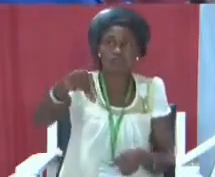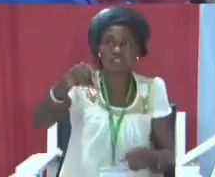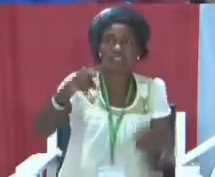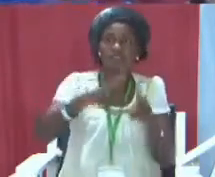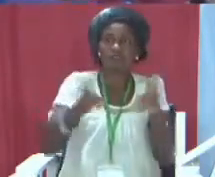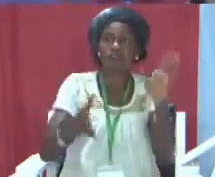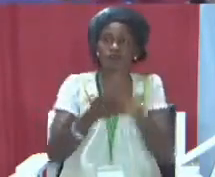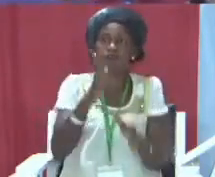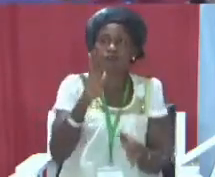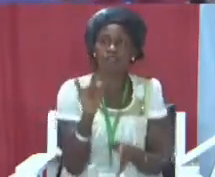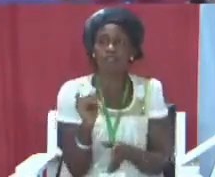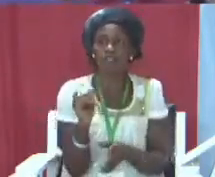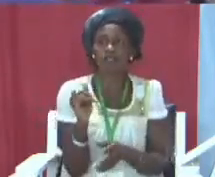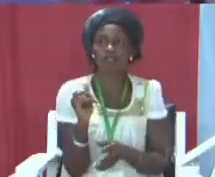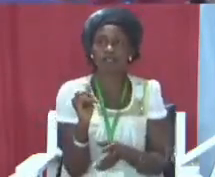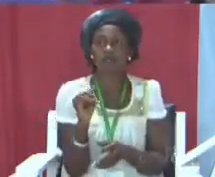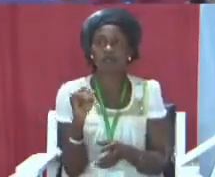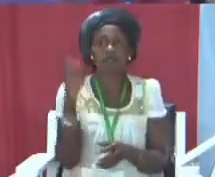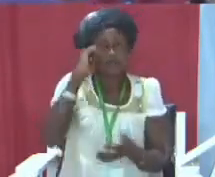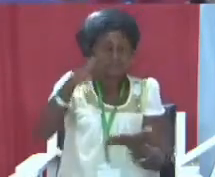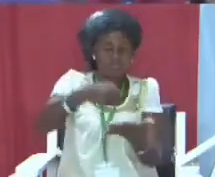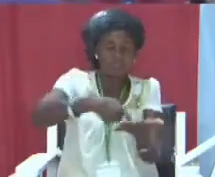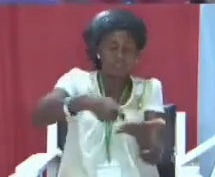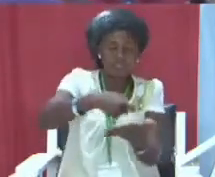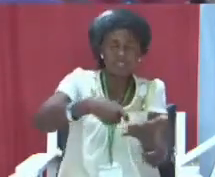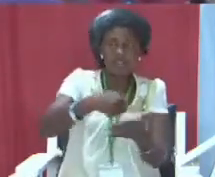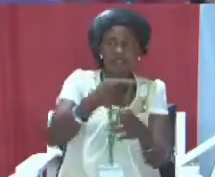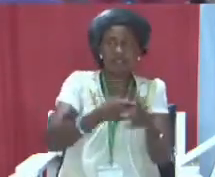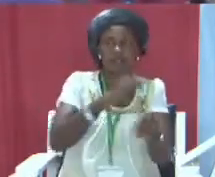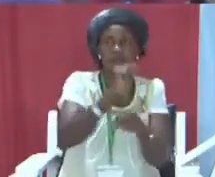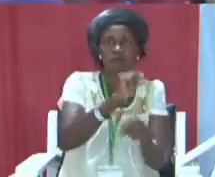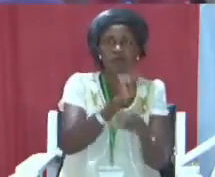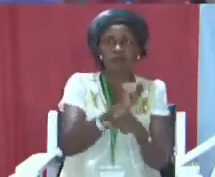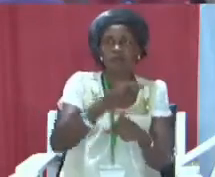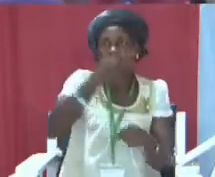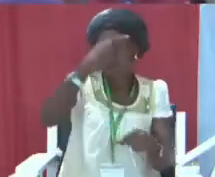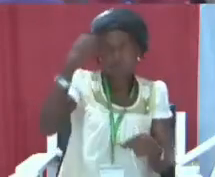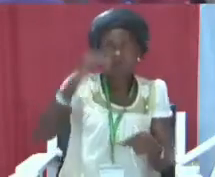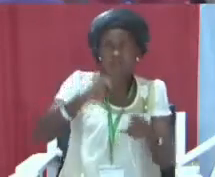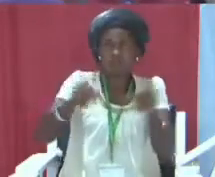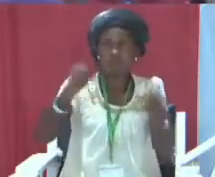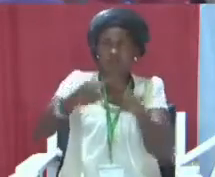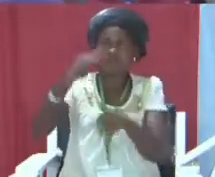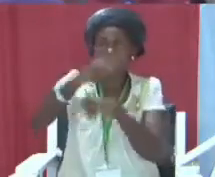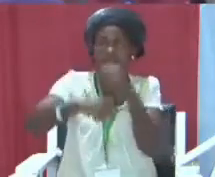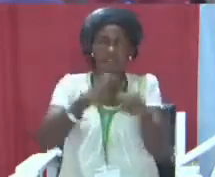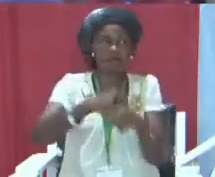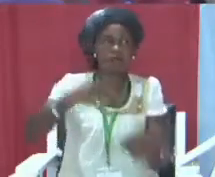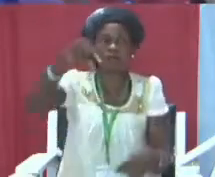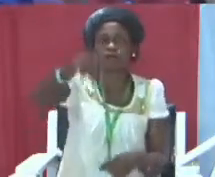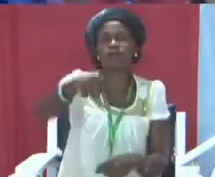quickly, he resigned his job because of a series of queries.